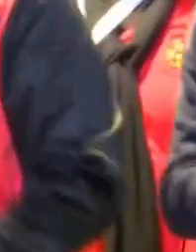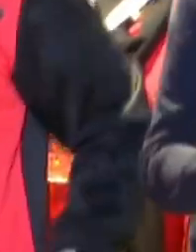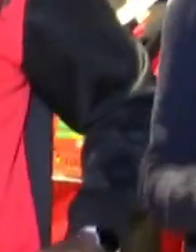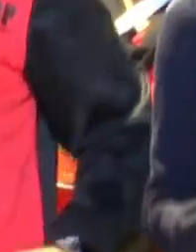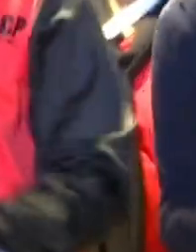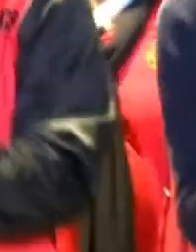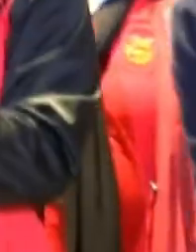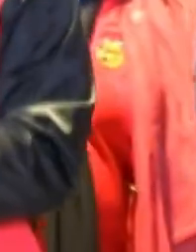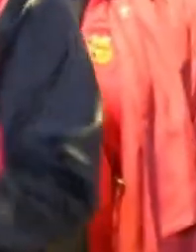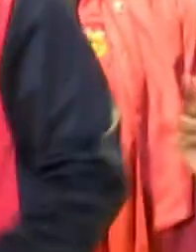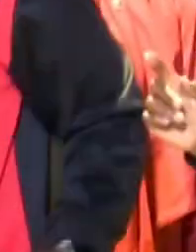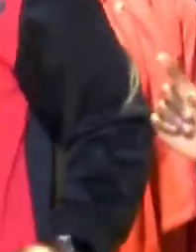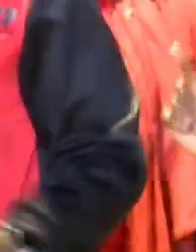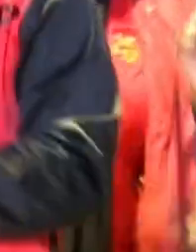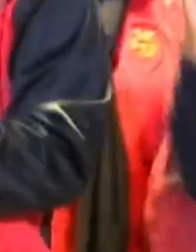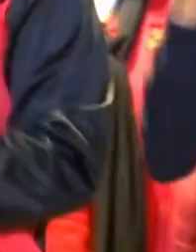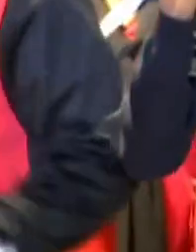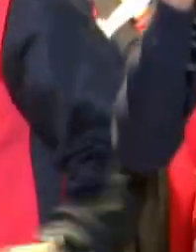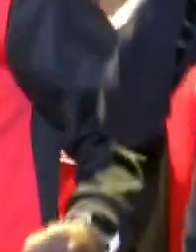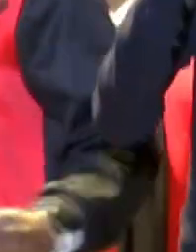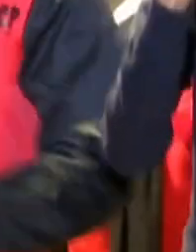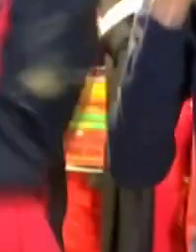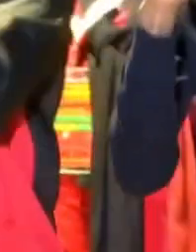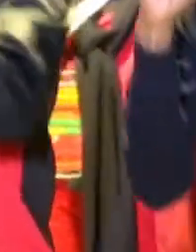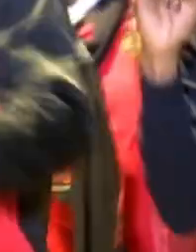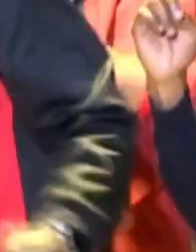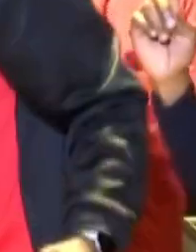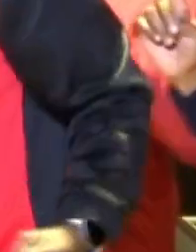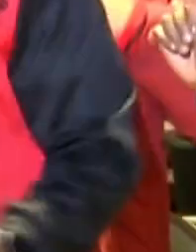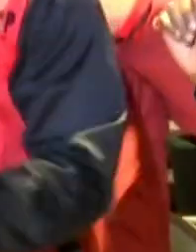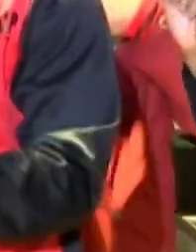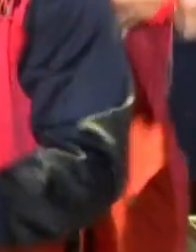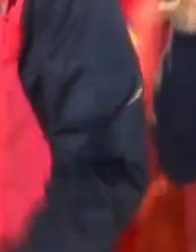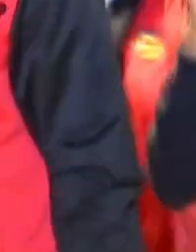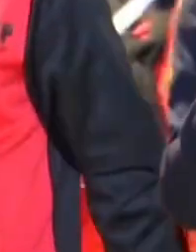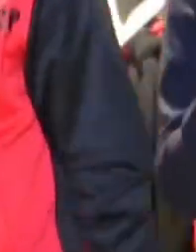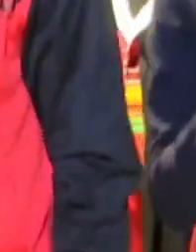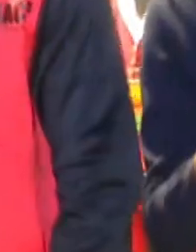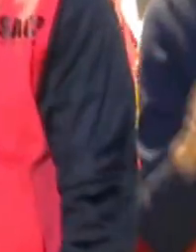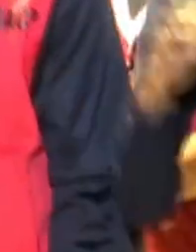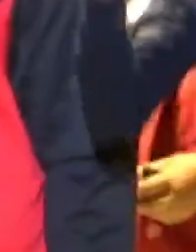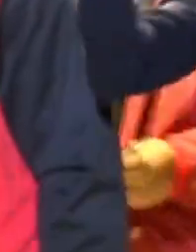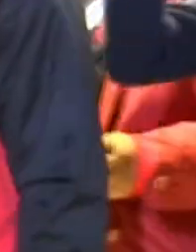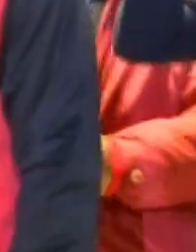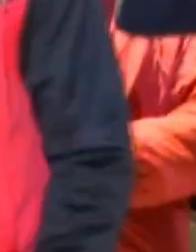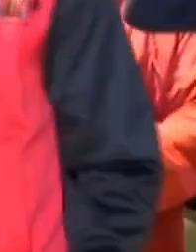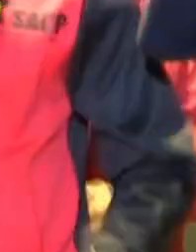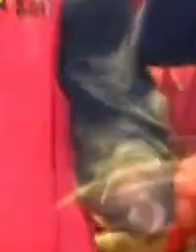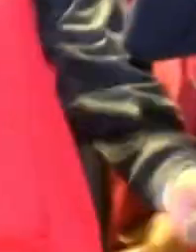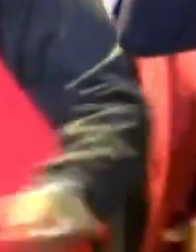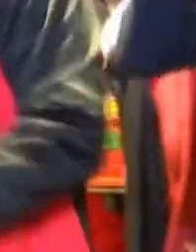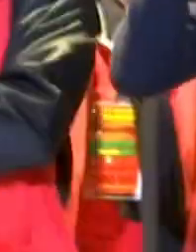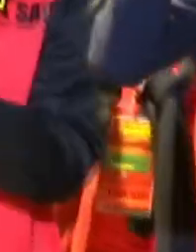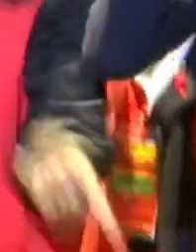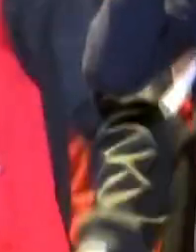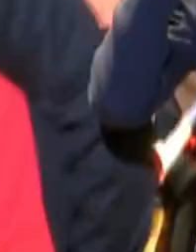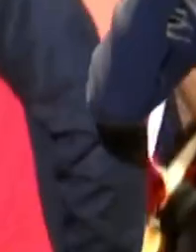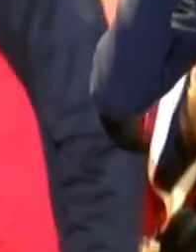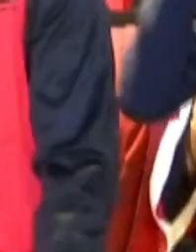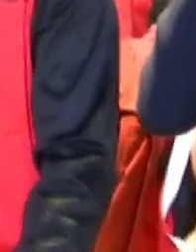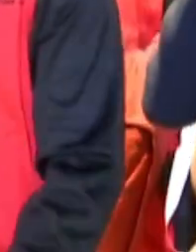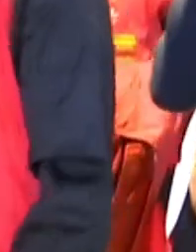to form 51% at local government elections will struggle to work with other parties and